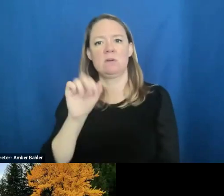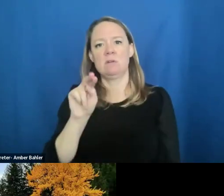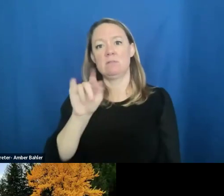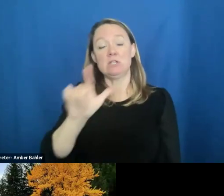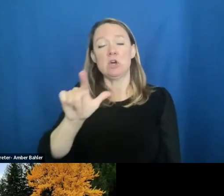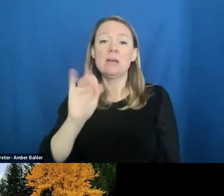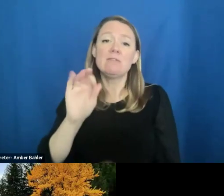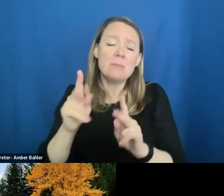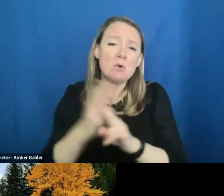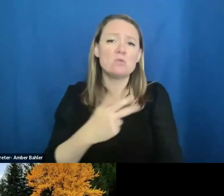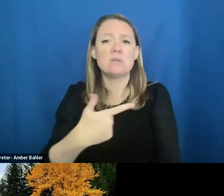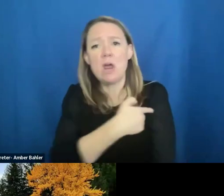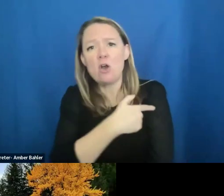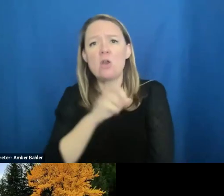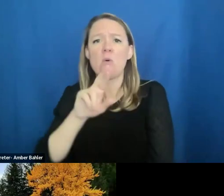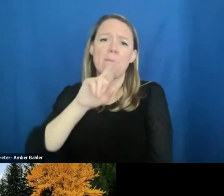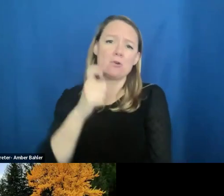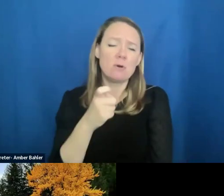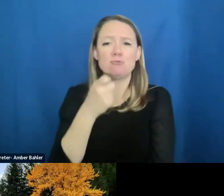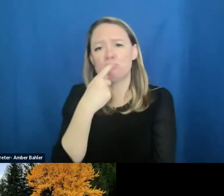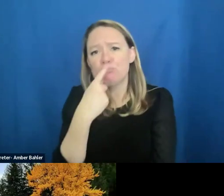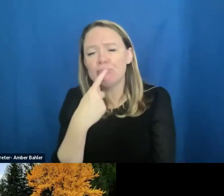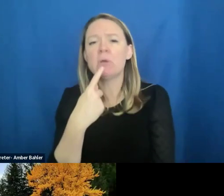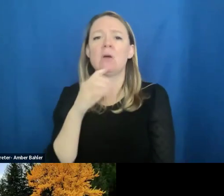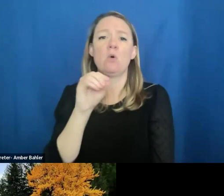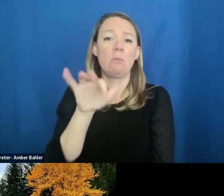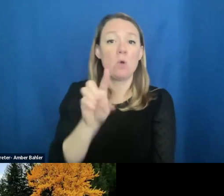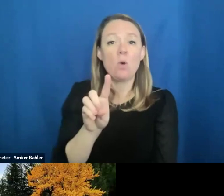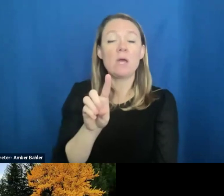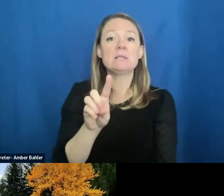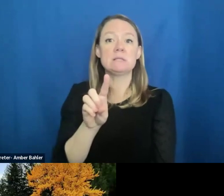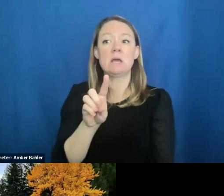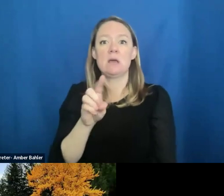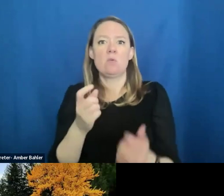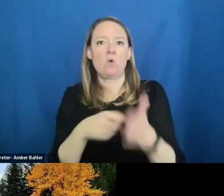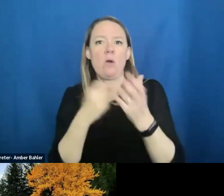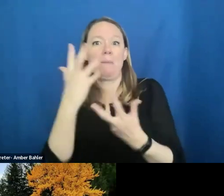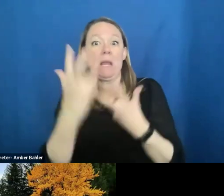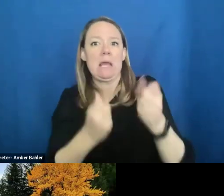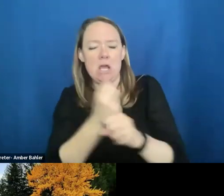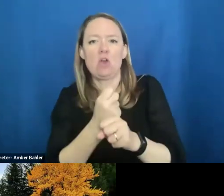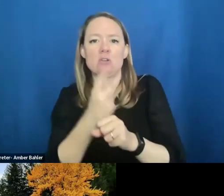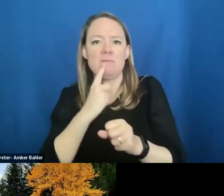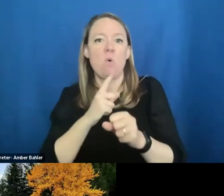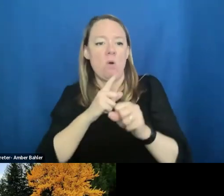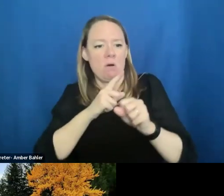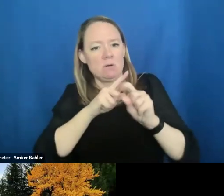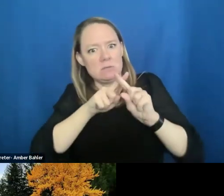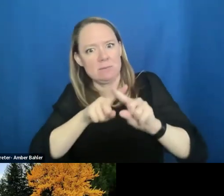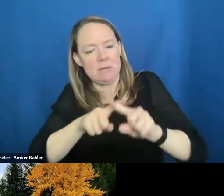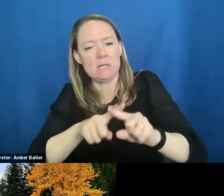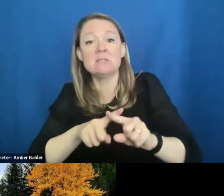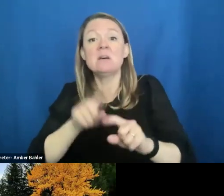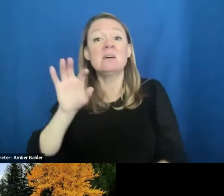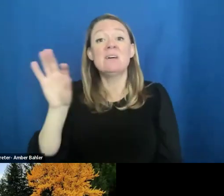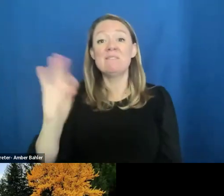heroin or prescription opiate use disorder to develop severe dependence. Fentanyl, it can take a matter of months. So we have